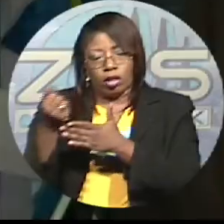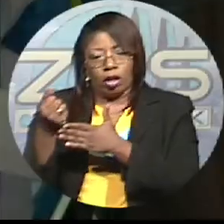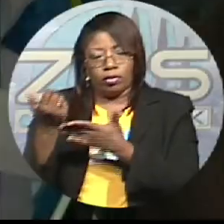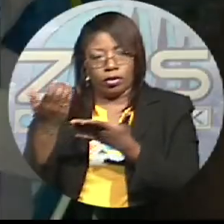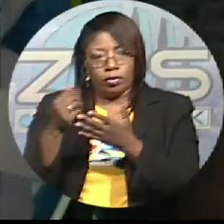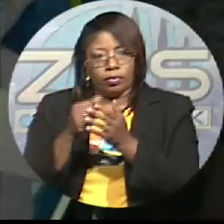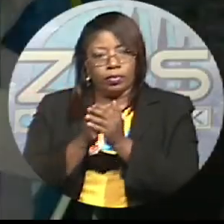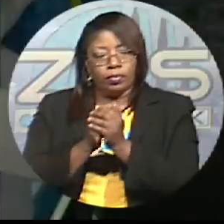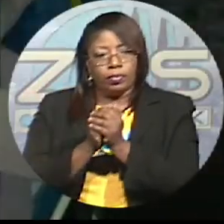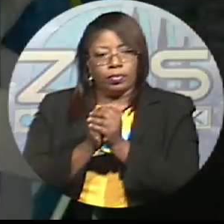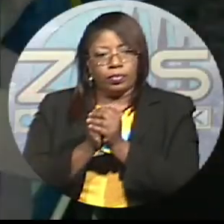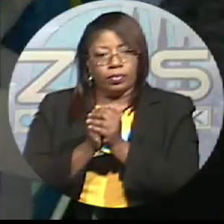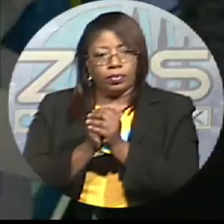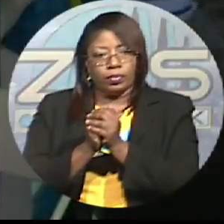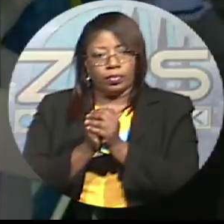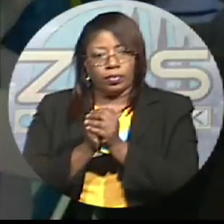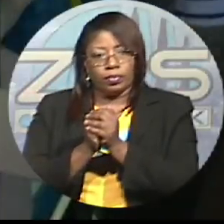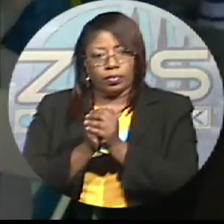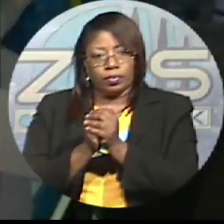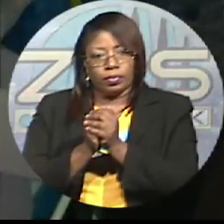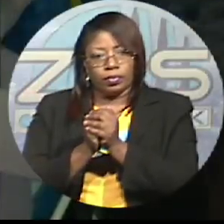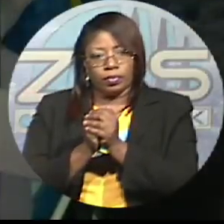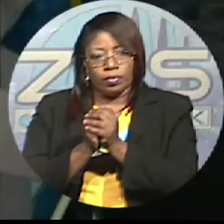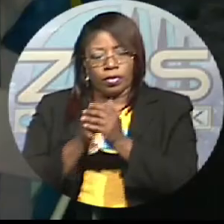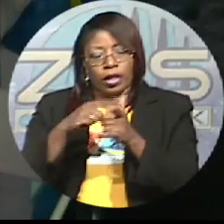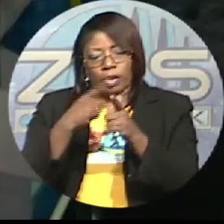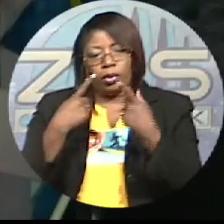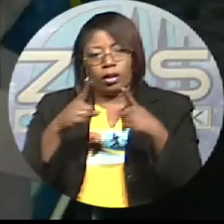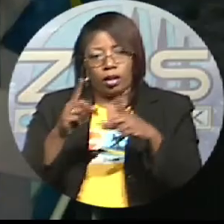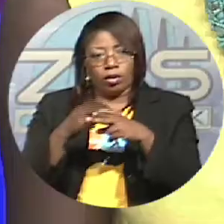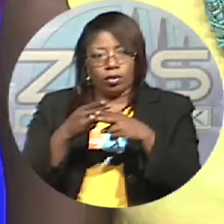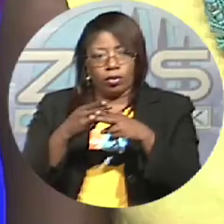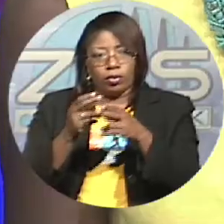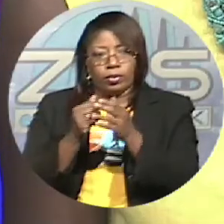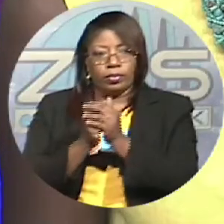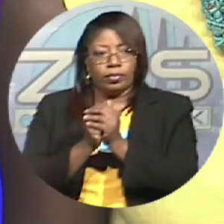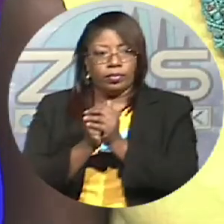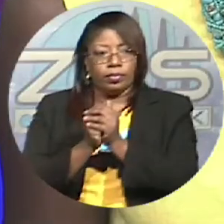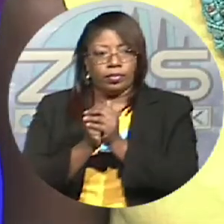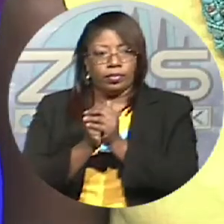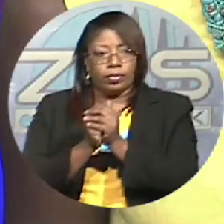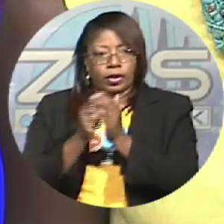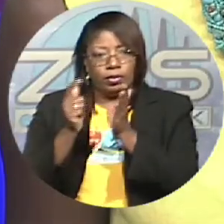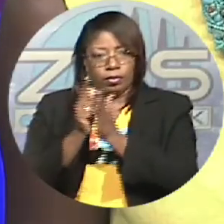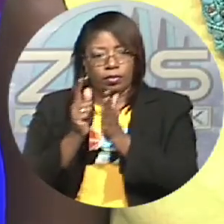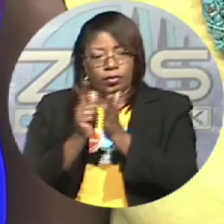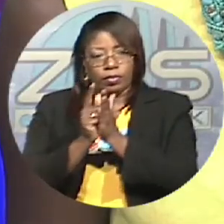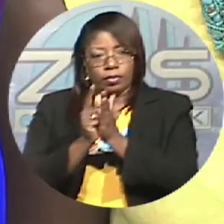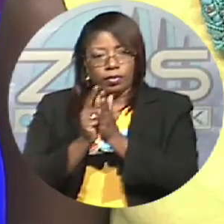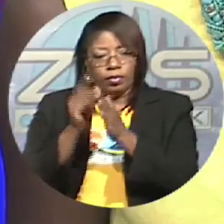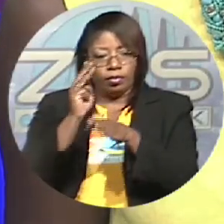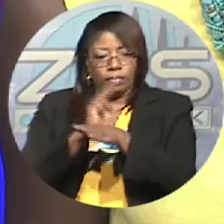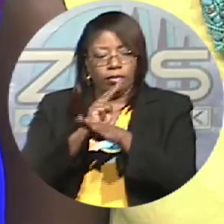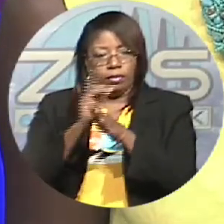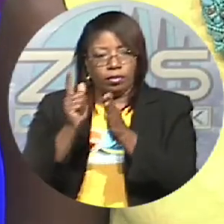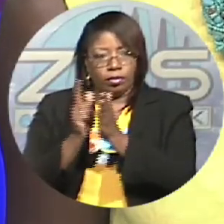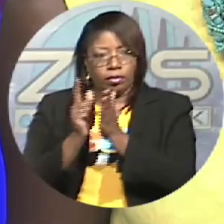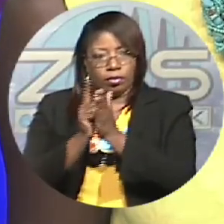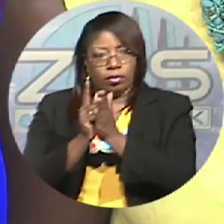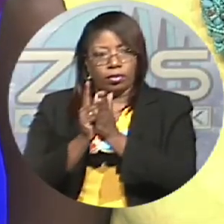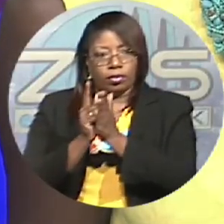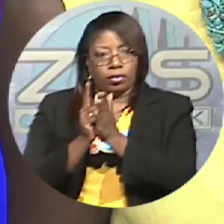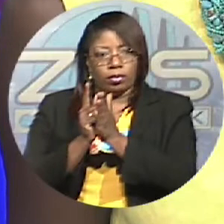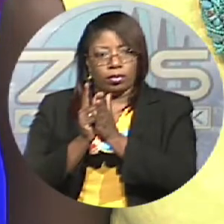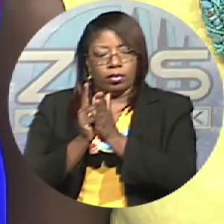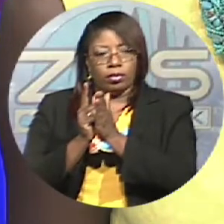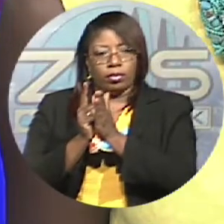removed. Hopefully, we'll be able to make some announcements shortly. Attorney General and Minister of Legal Affairs, Senator